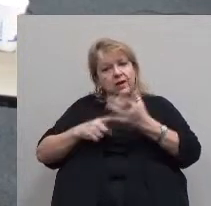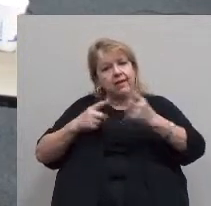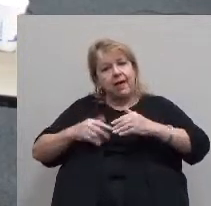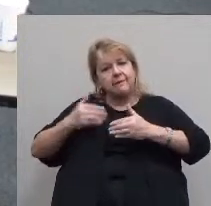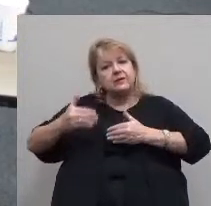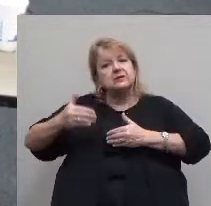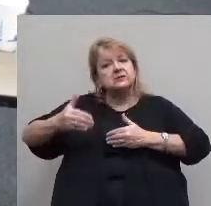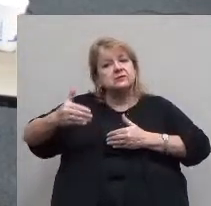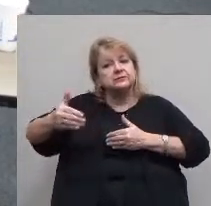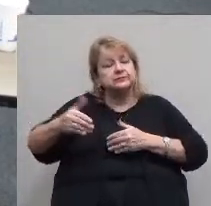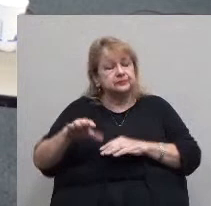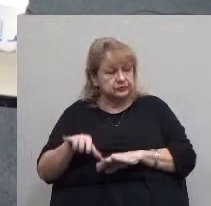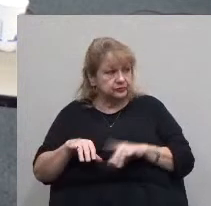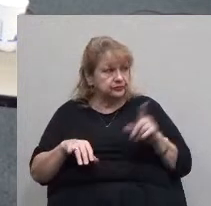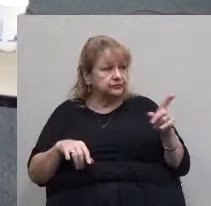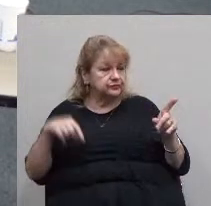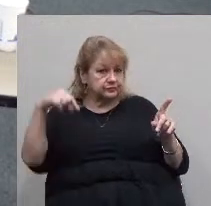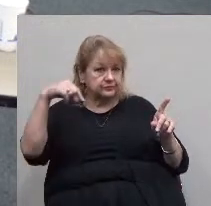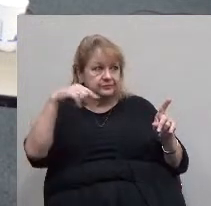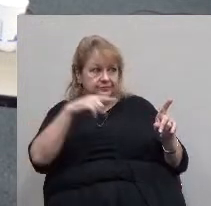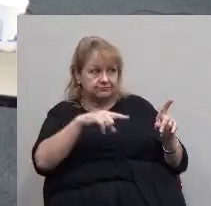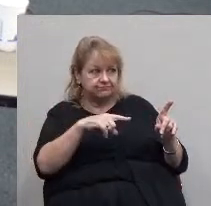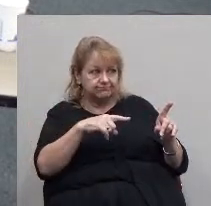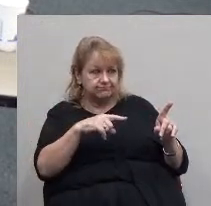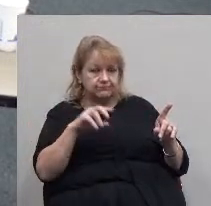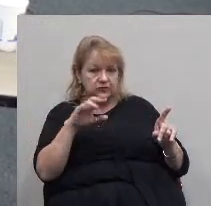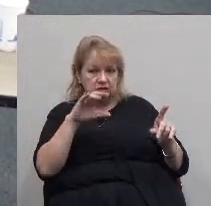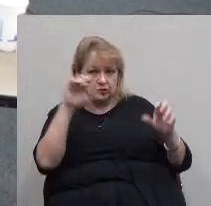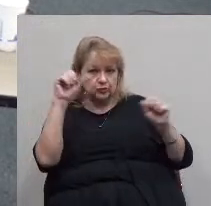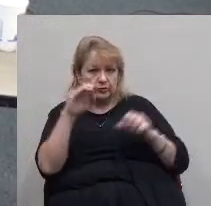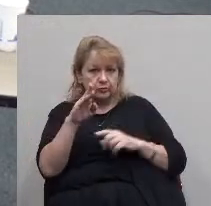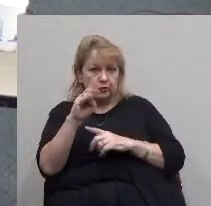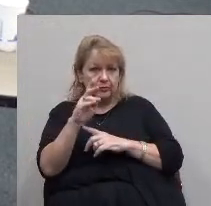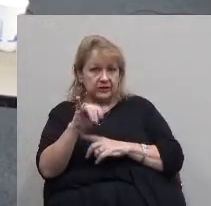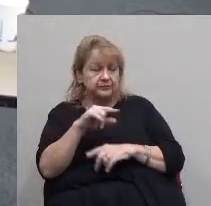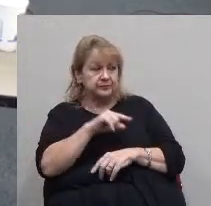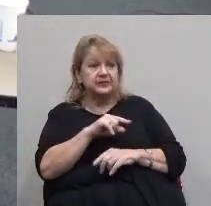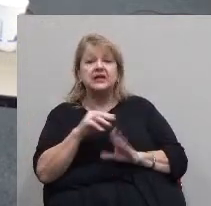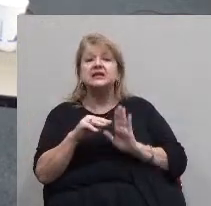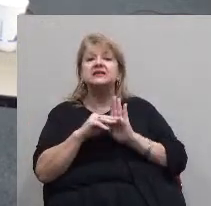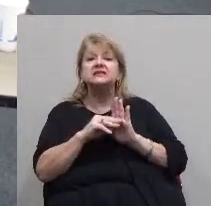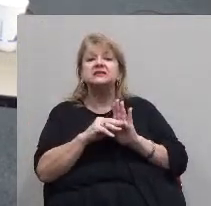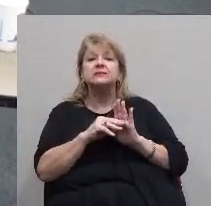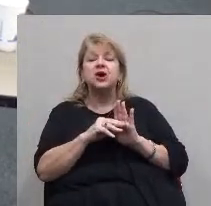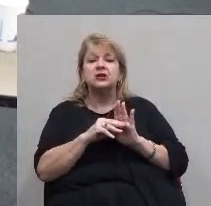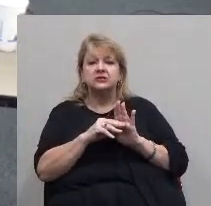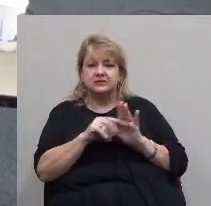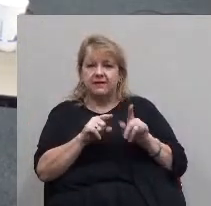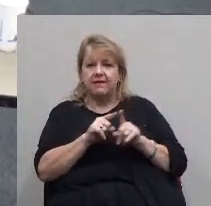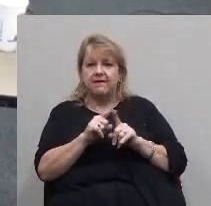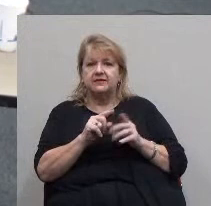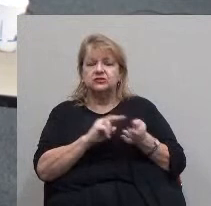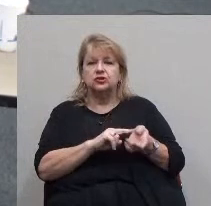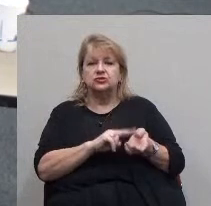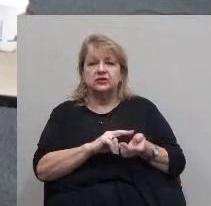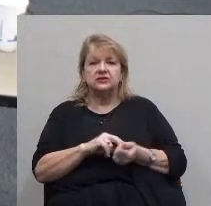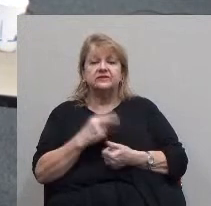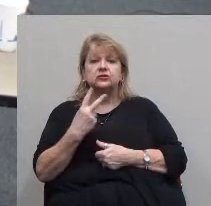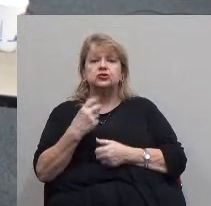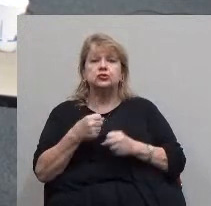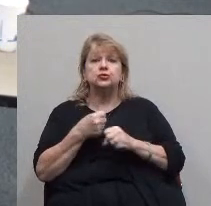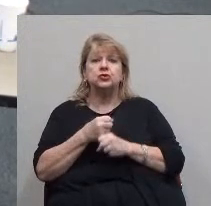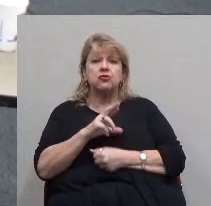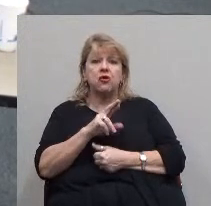Yeah, this is modeled in many ways after nursing. So you have 2-year RNs, you have 4-year